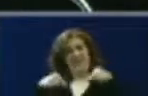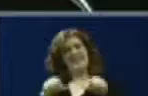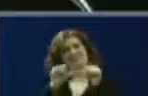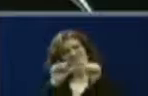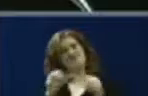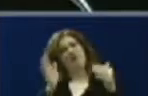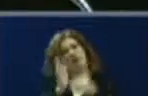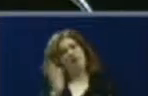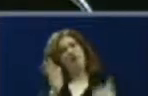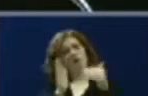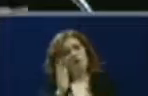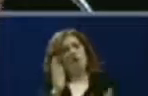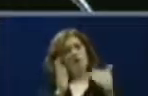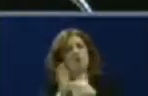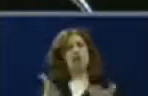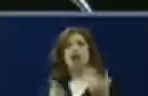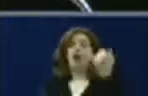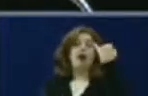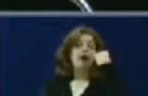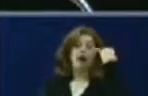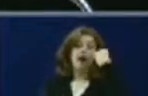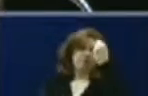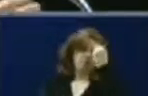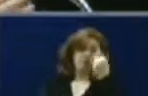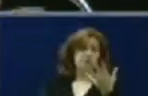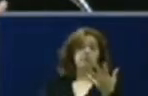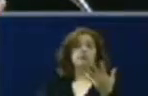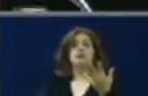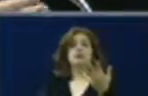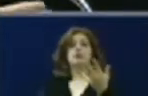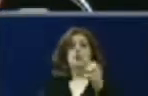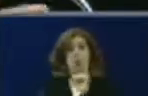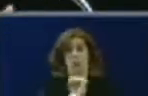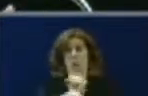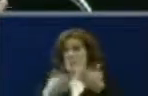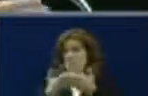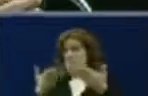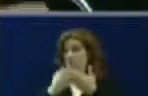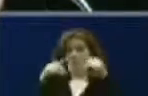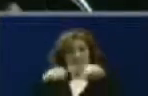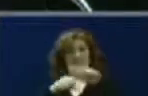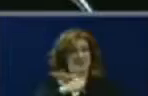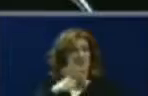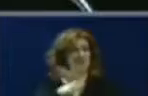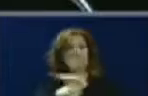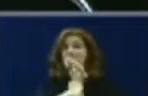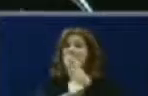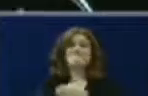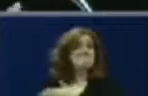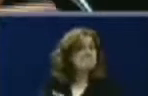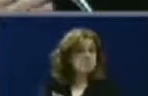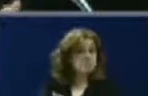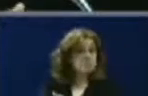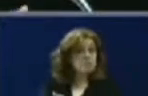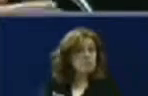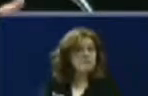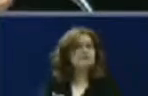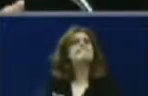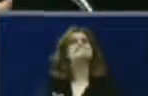continue, and if the working environment of this district don't improve,